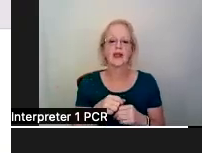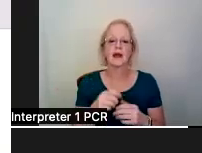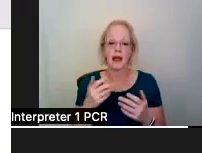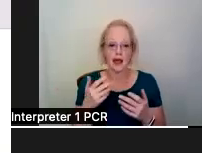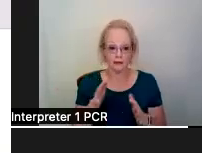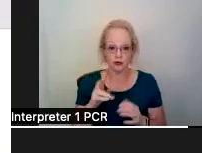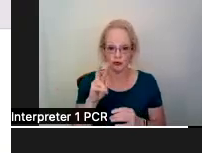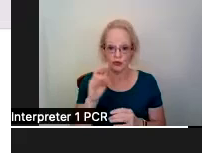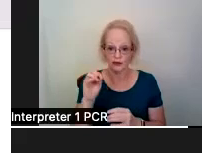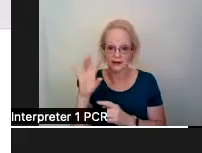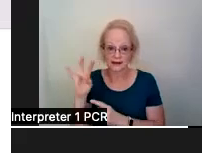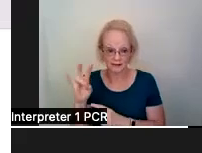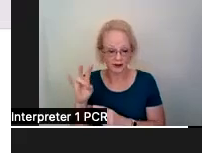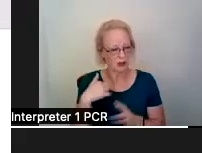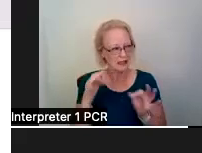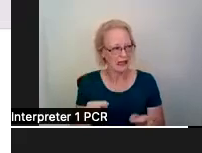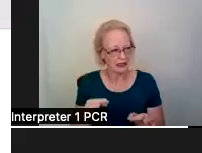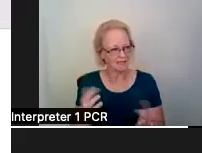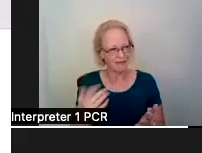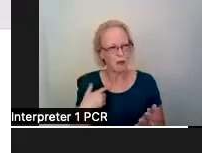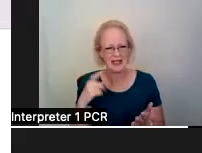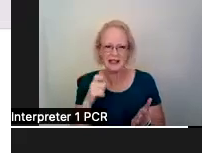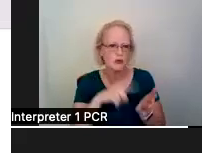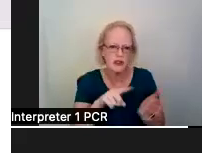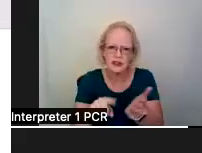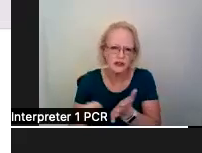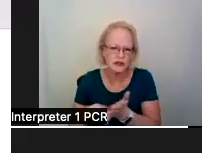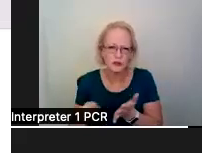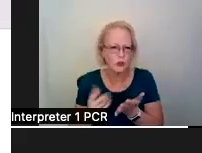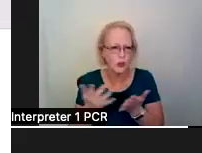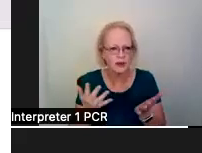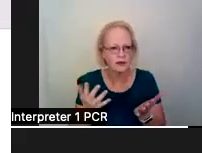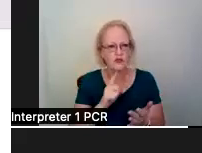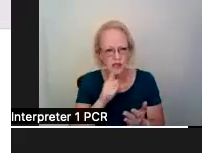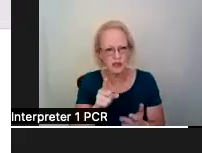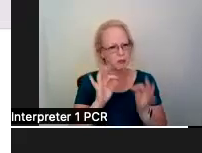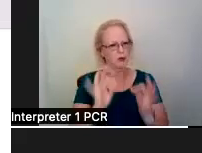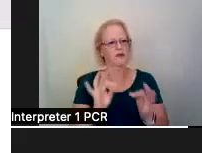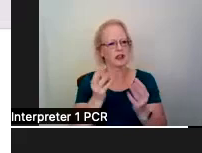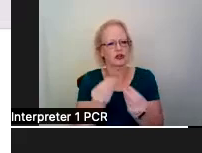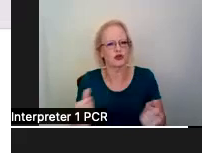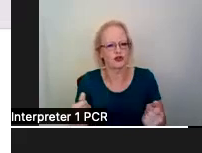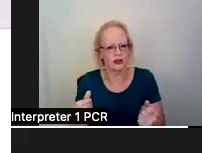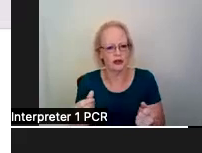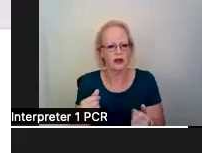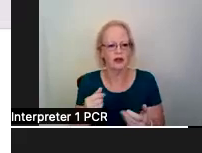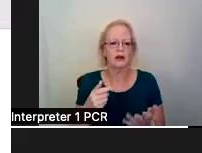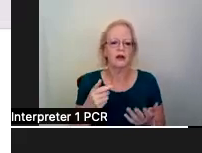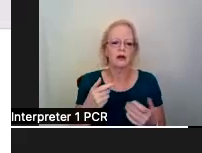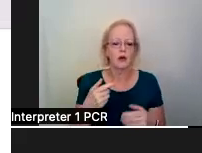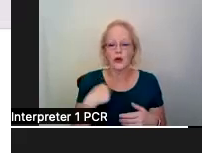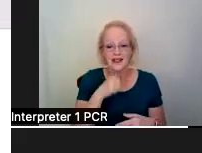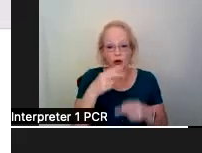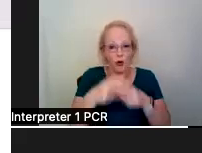2007, we decided we needed to do some research about really what the ideal solution should be. We weren't referring to these plans as anything